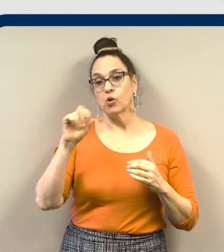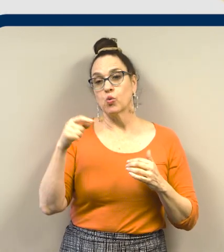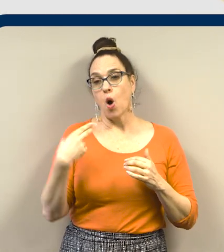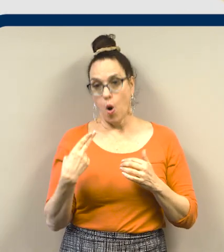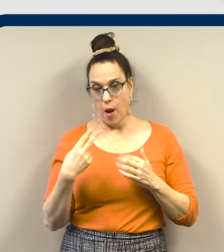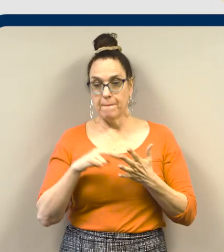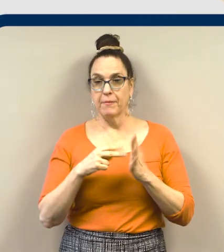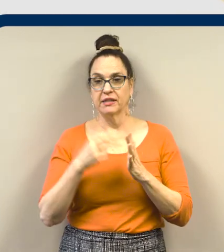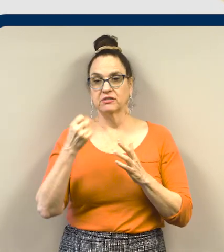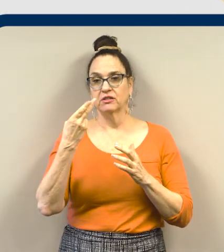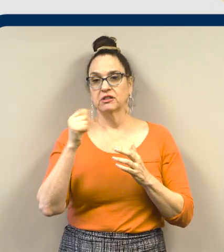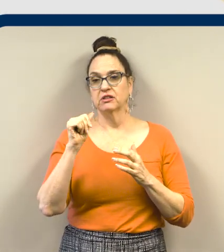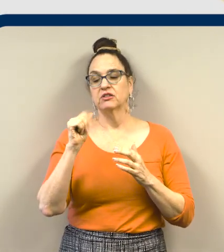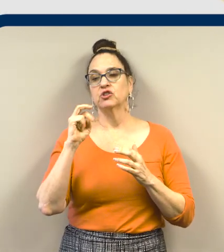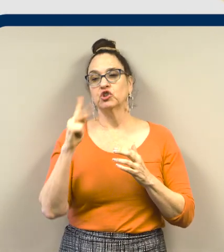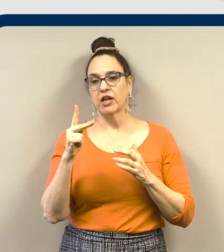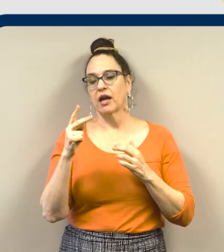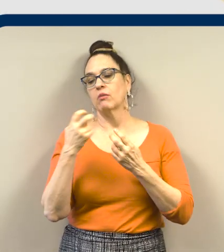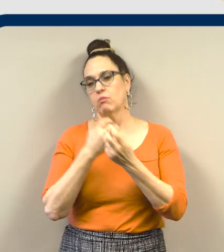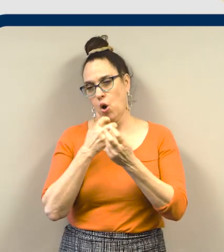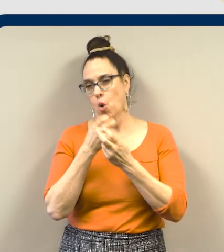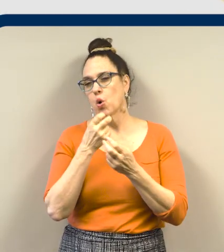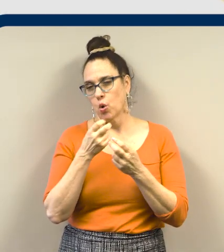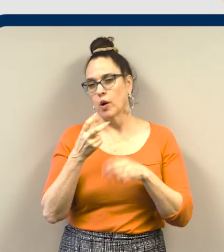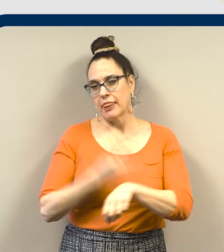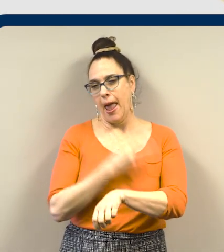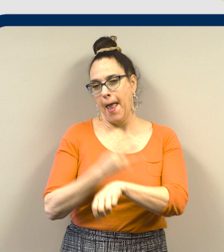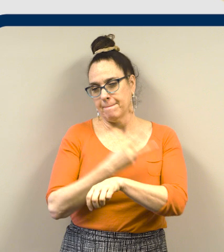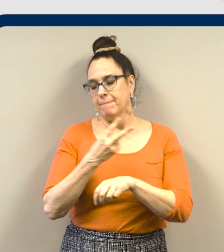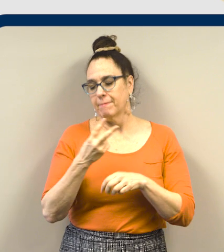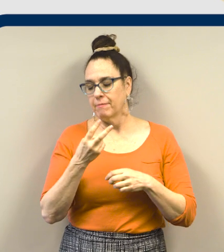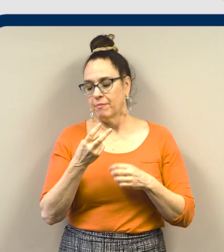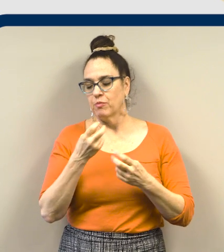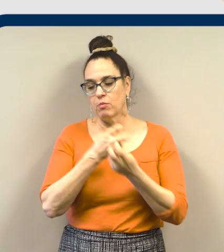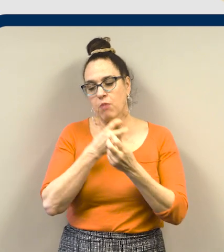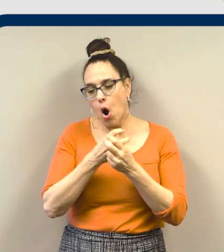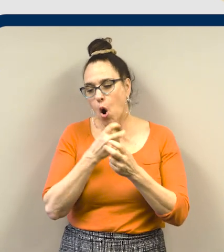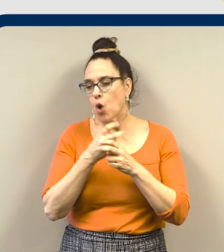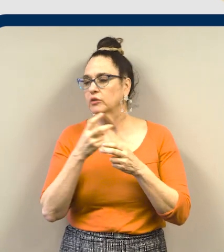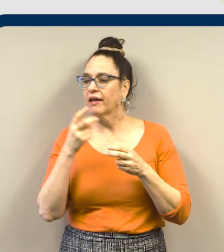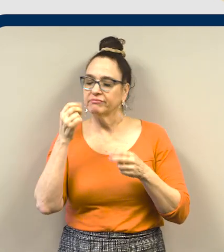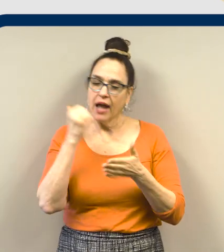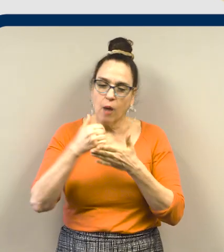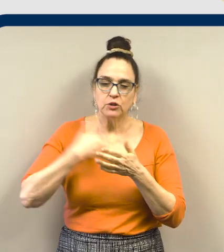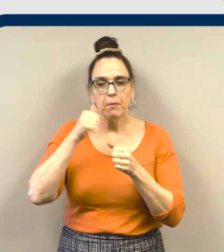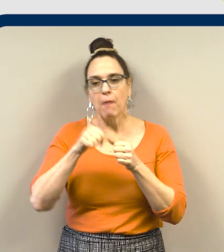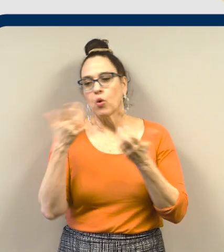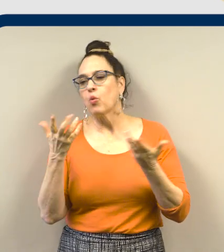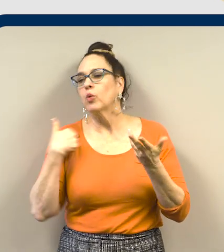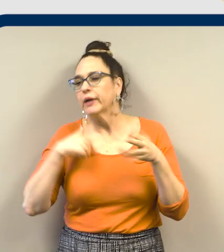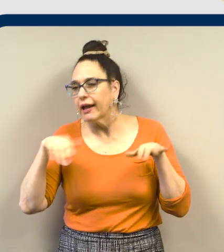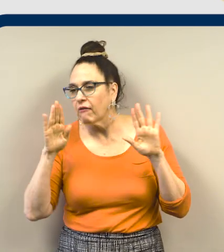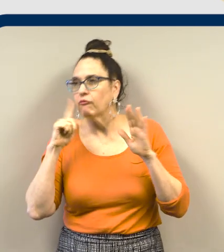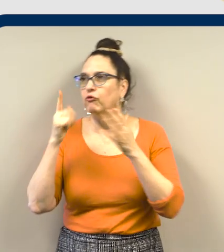Zeroah, the roasted bone, reminds us of the Jewish people's sacrifices to connect with God. In a